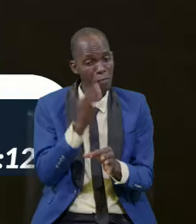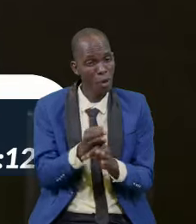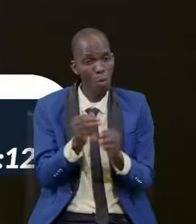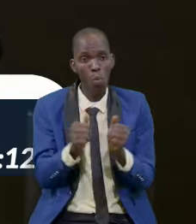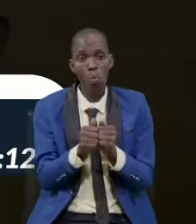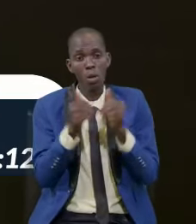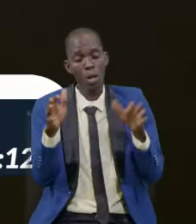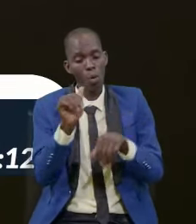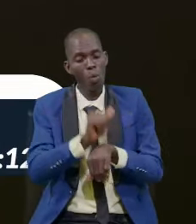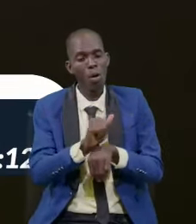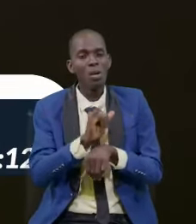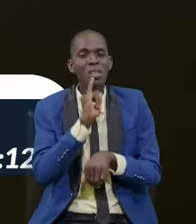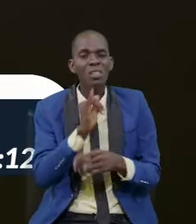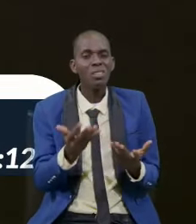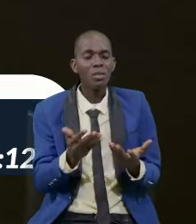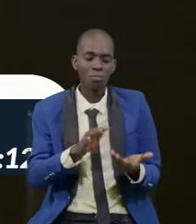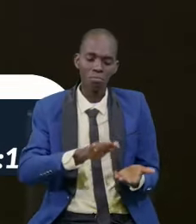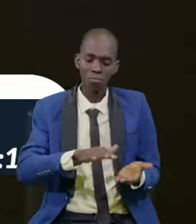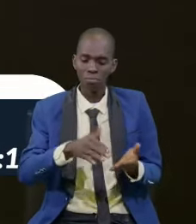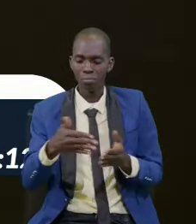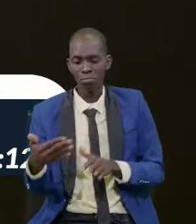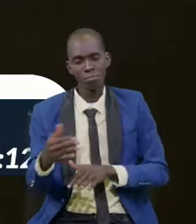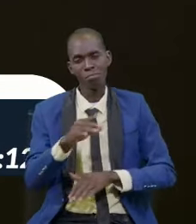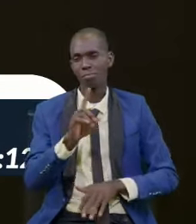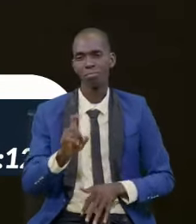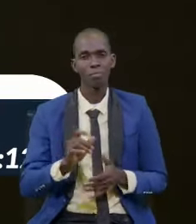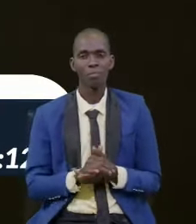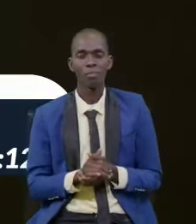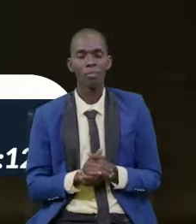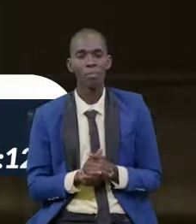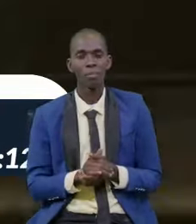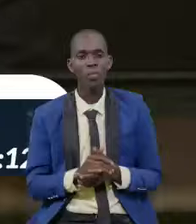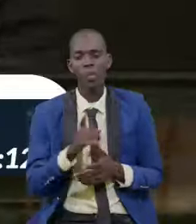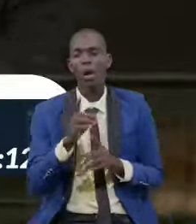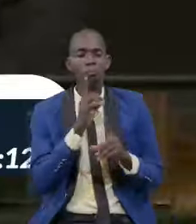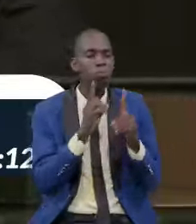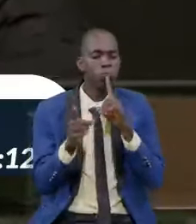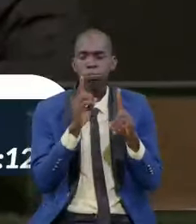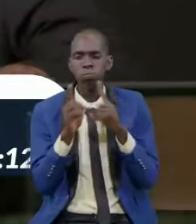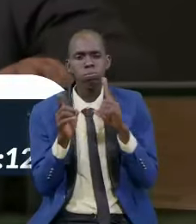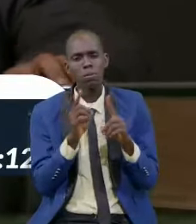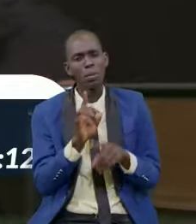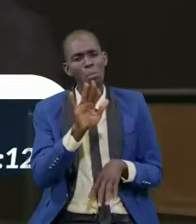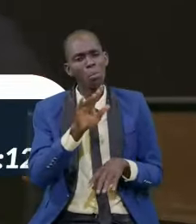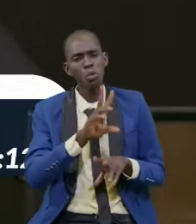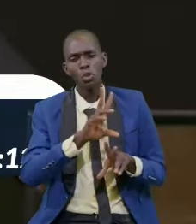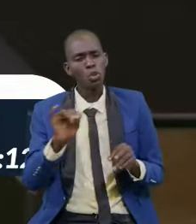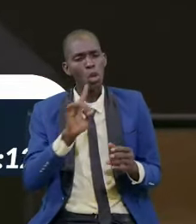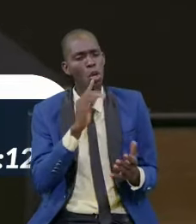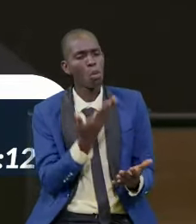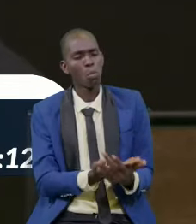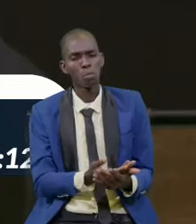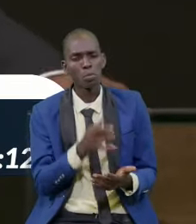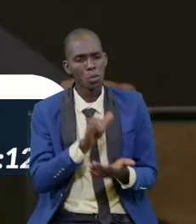without works is dead? Then you talk, and there's no evidence you're